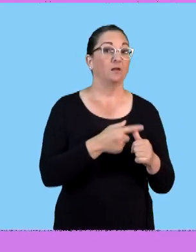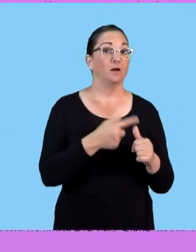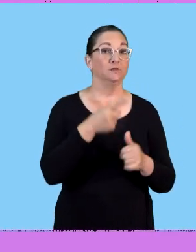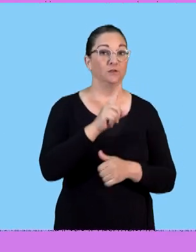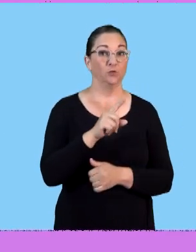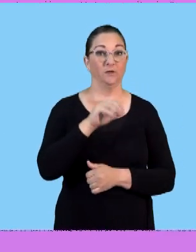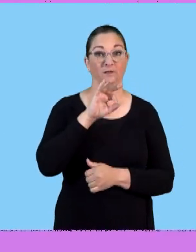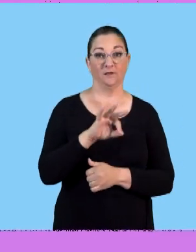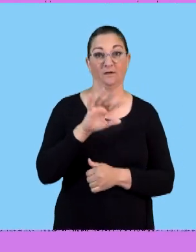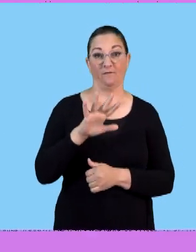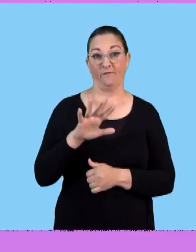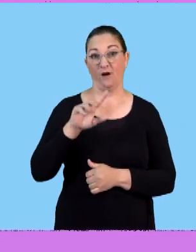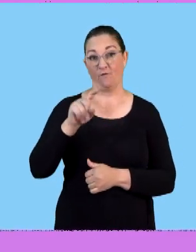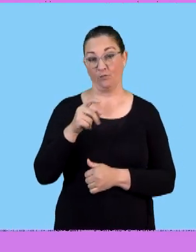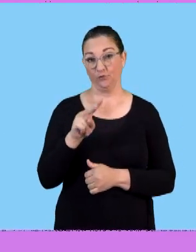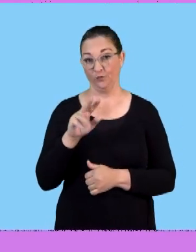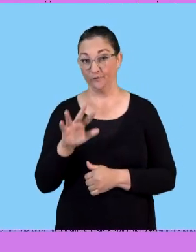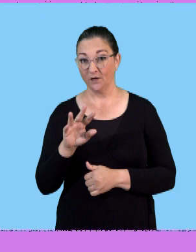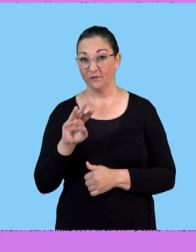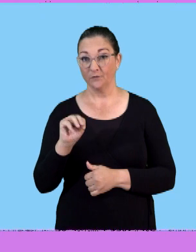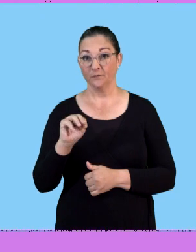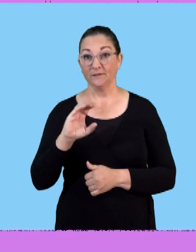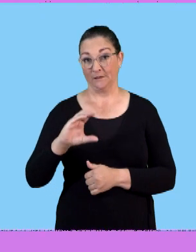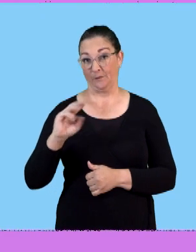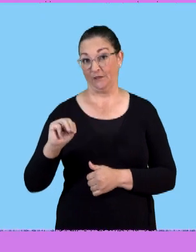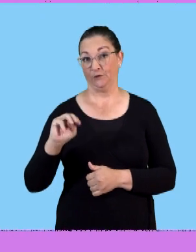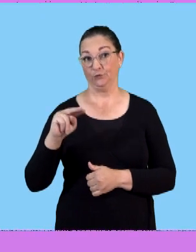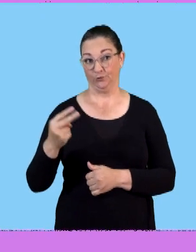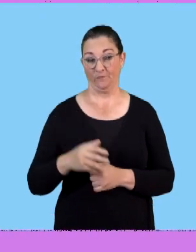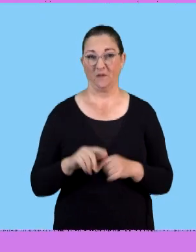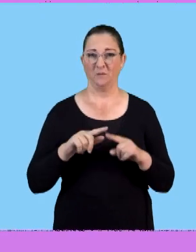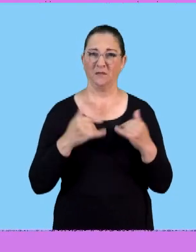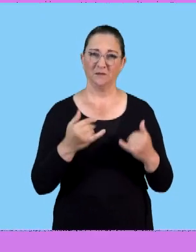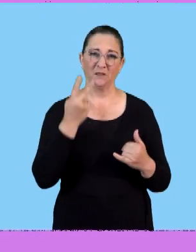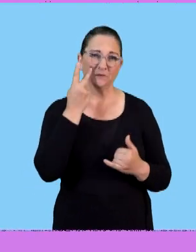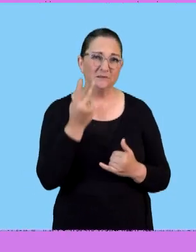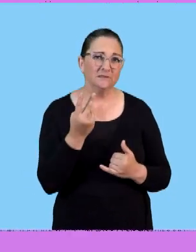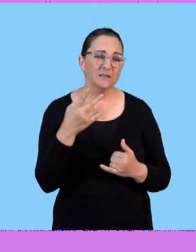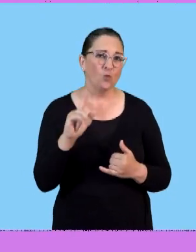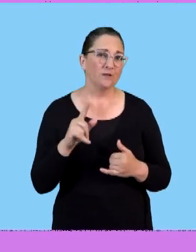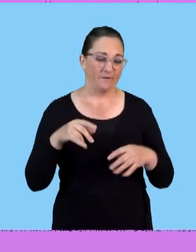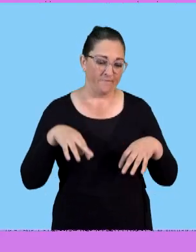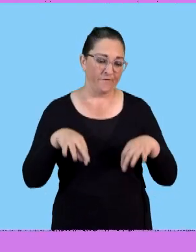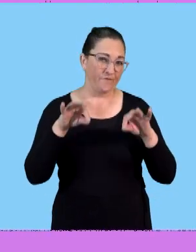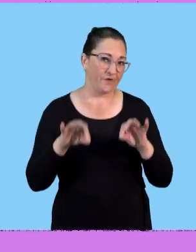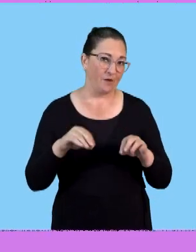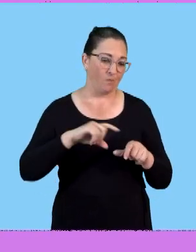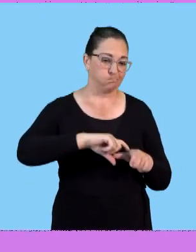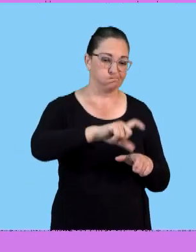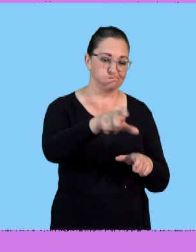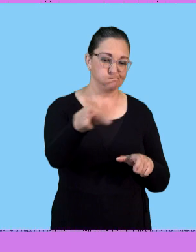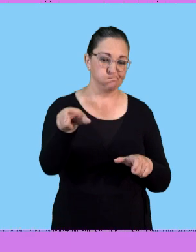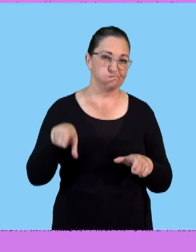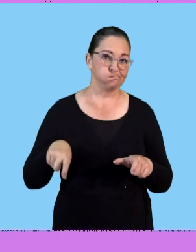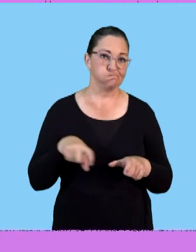355.25 square centimeters. Then calculate the area of the fabric that is left over if